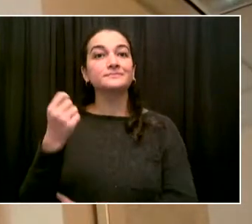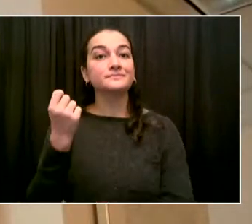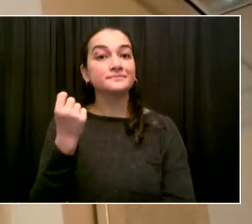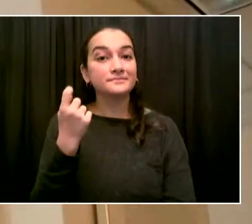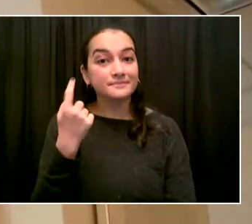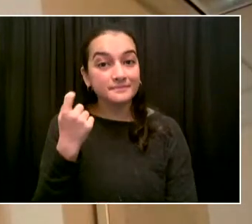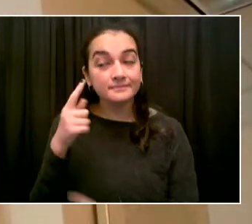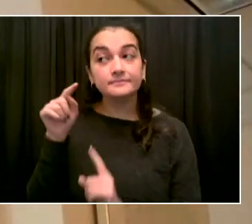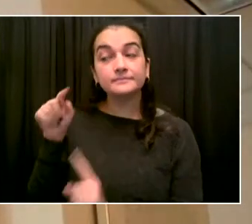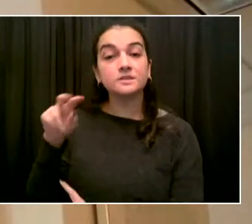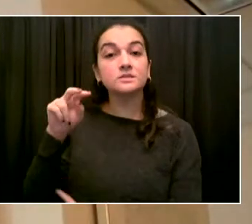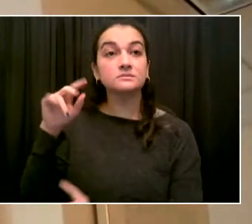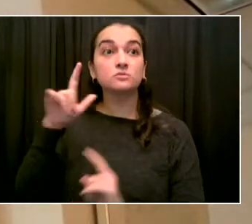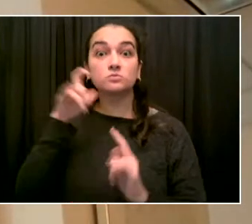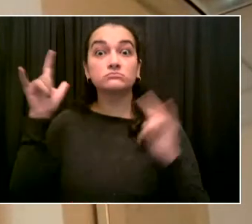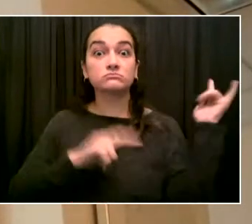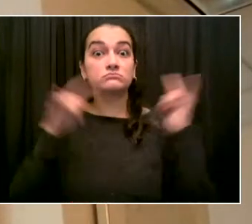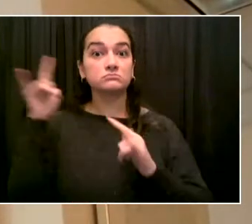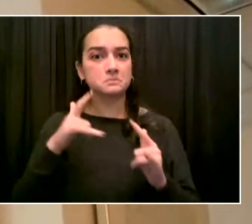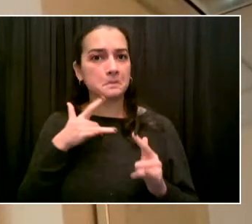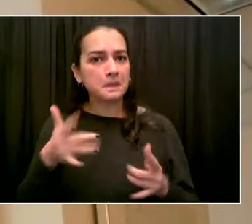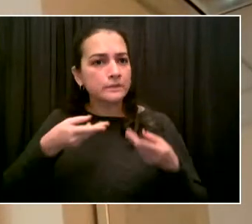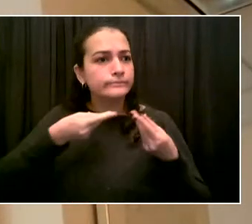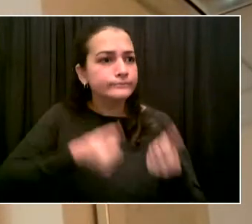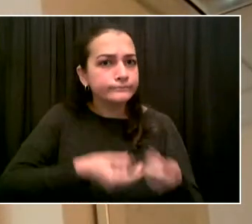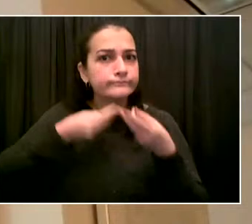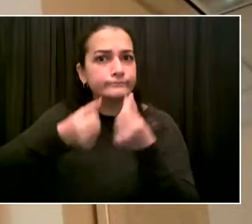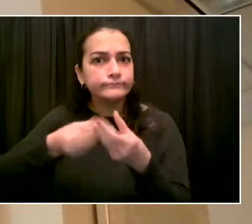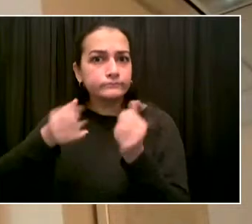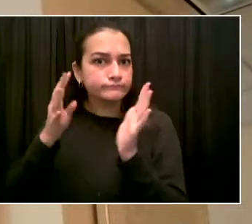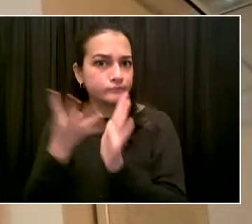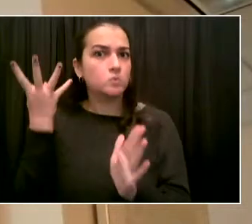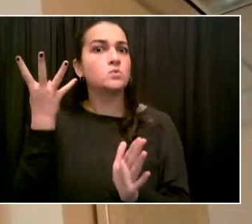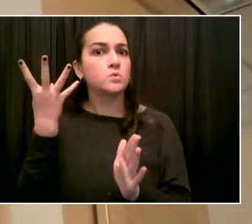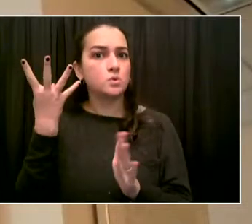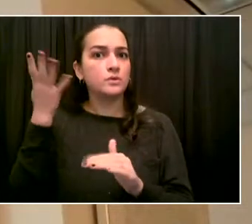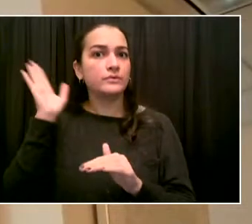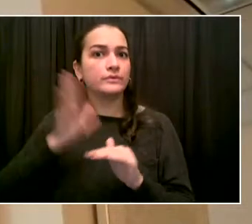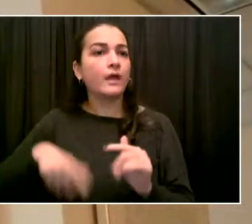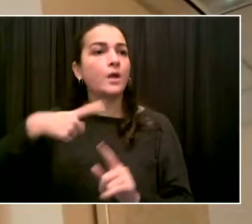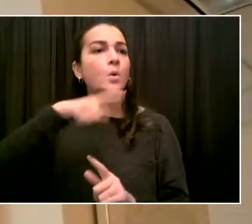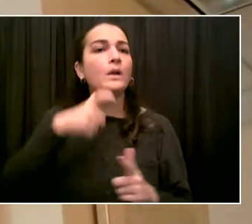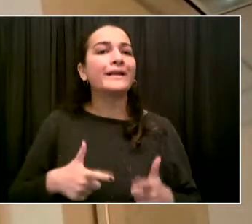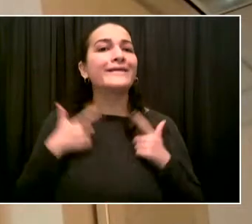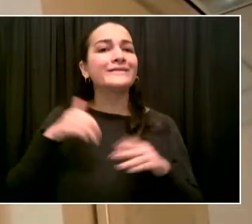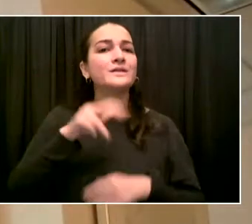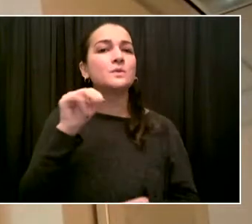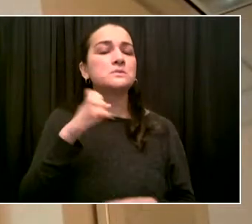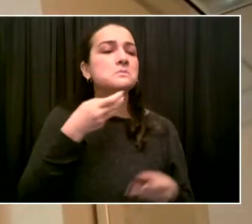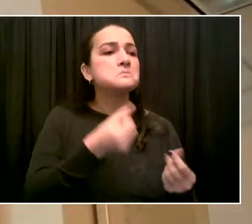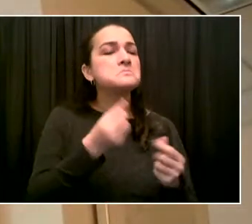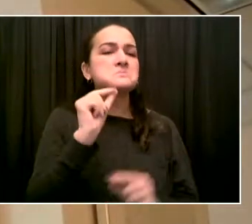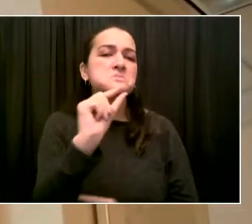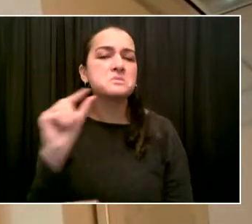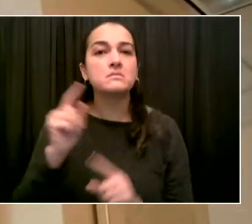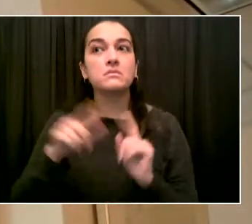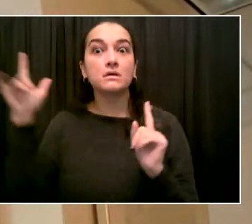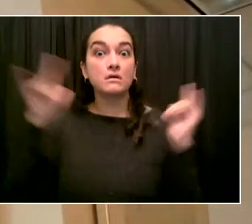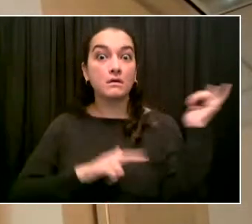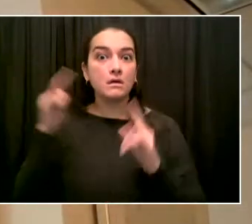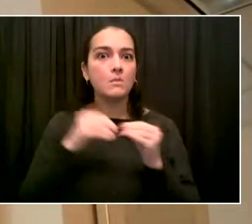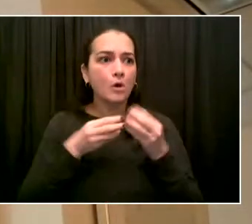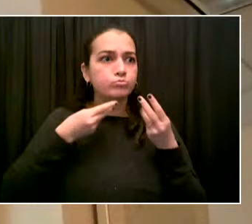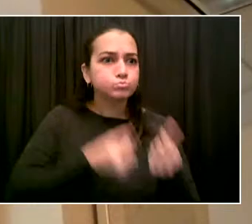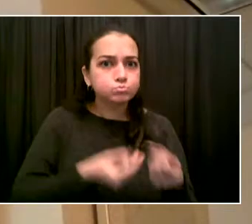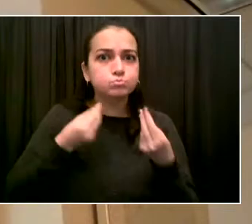welcome BA flight number 1001 into New York with media and with our partners at BA on board, including the